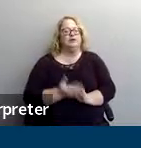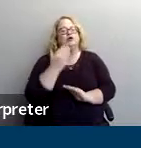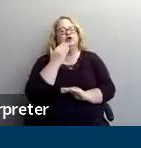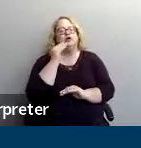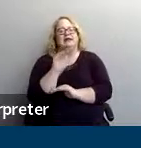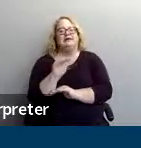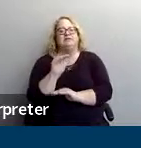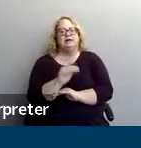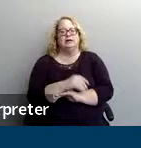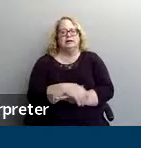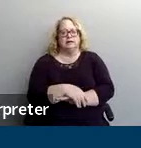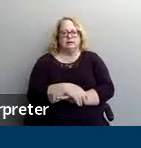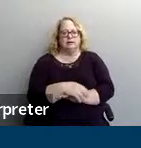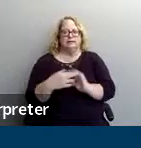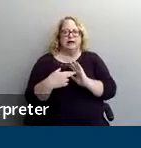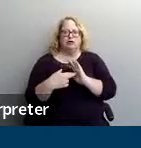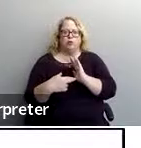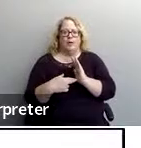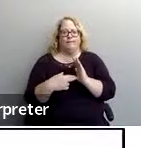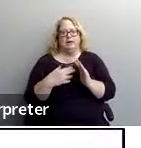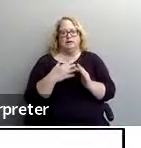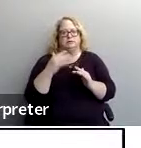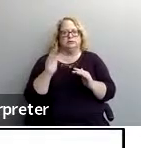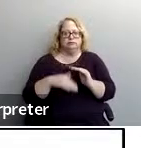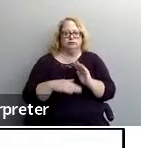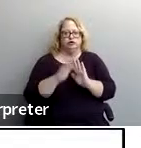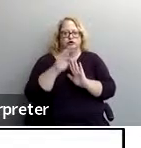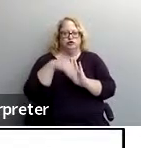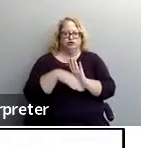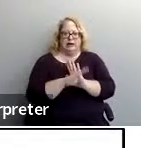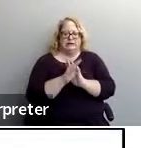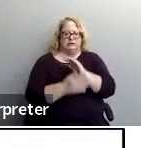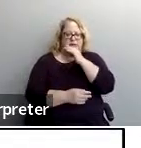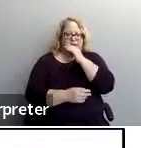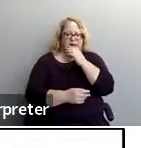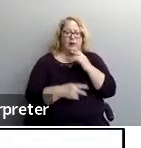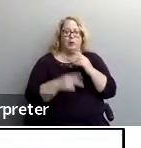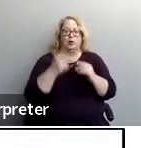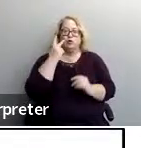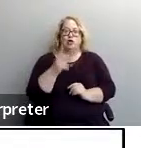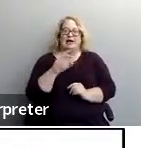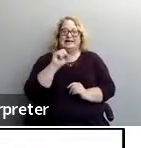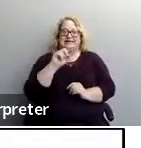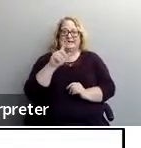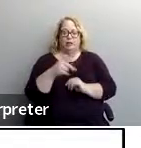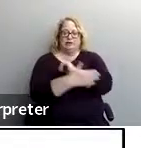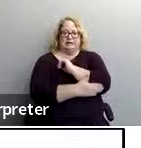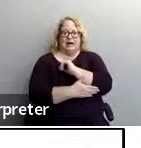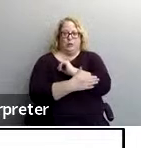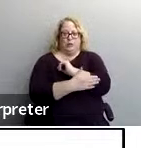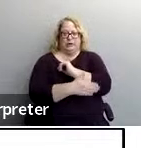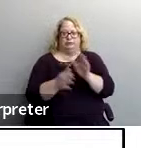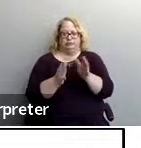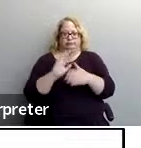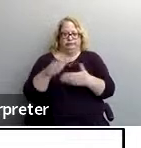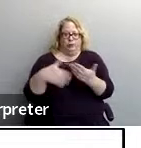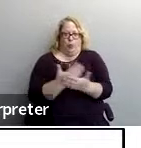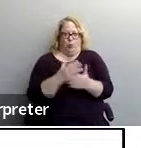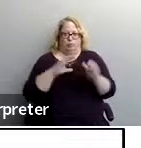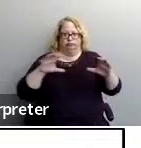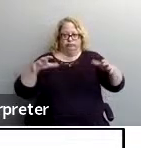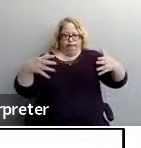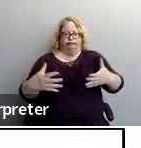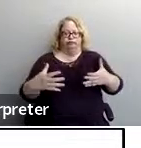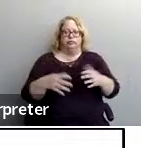Good evening. Enrollment trends. Next slide, please. So when you look at St. Louis County as a whole, we put up some